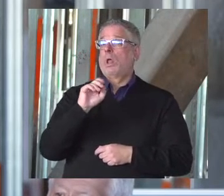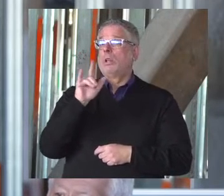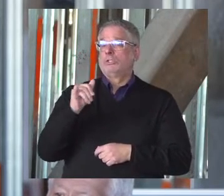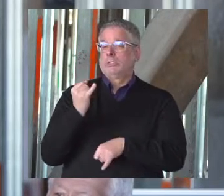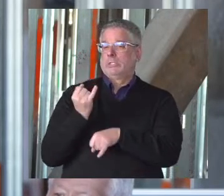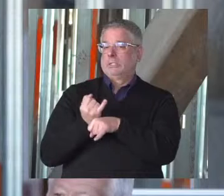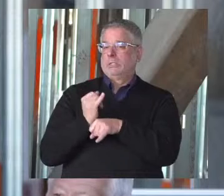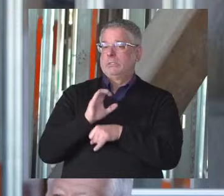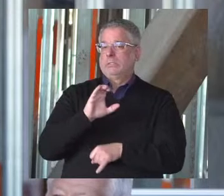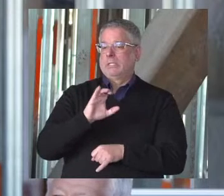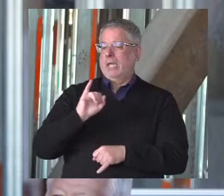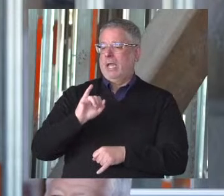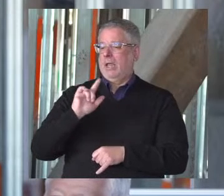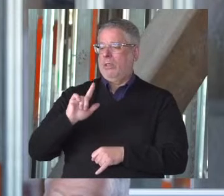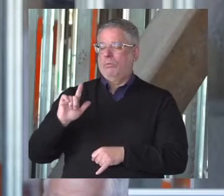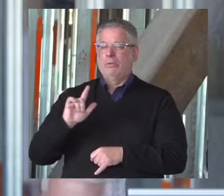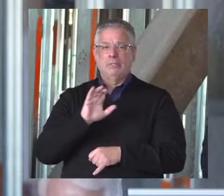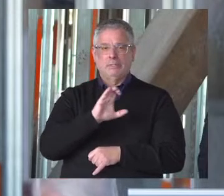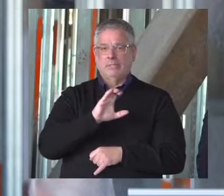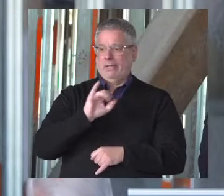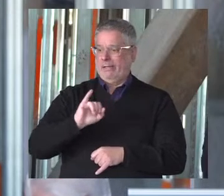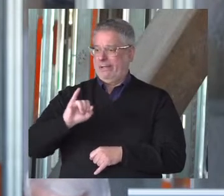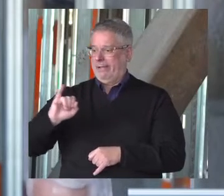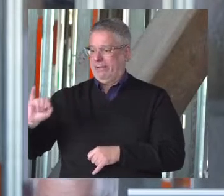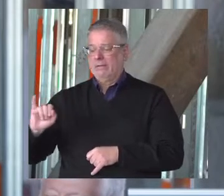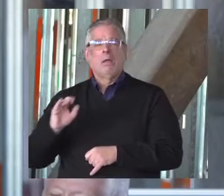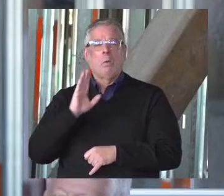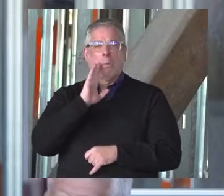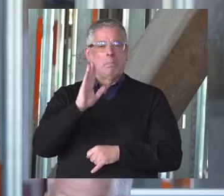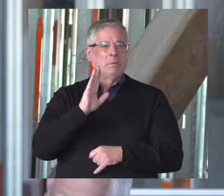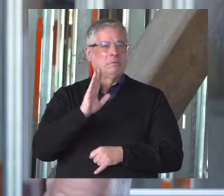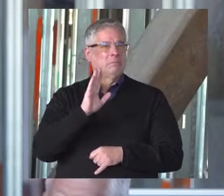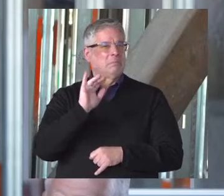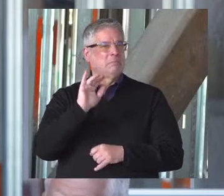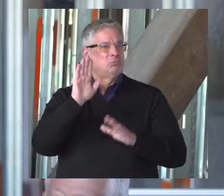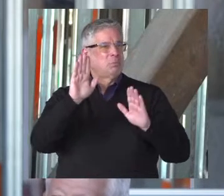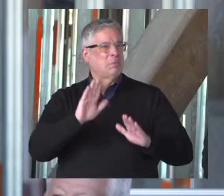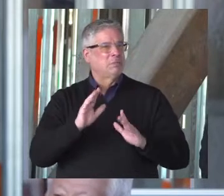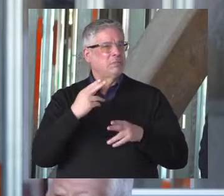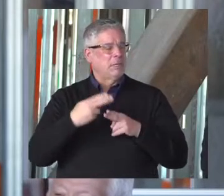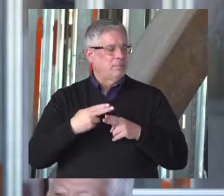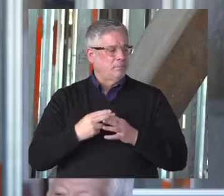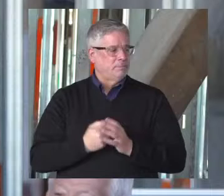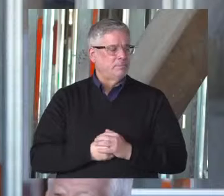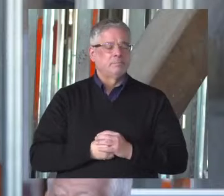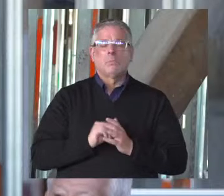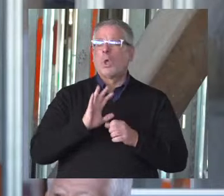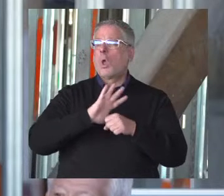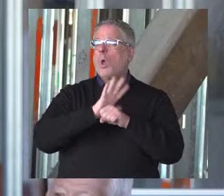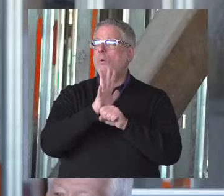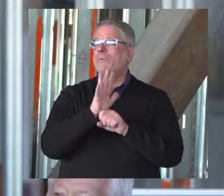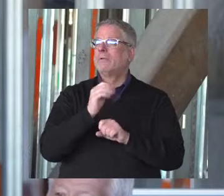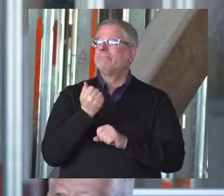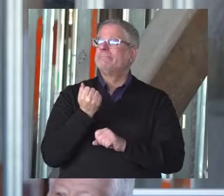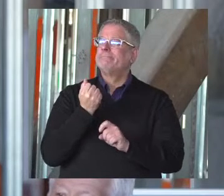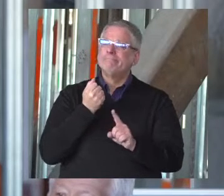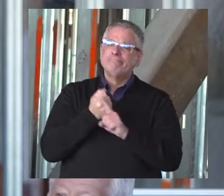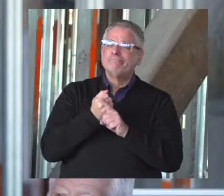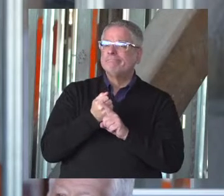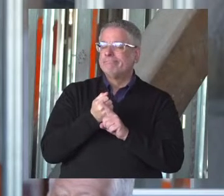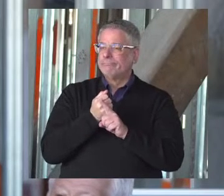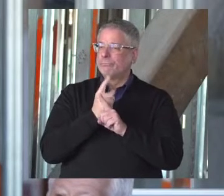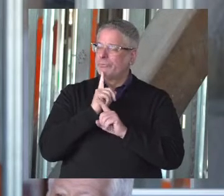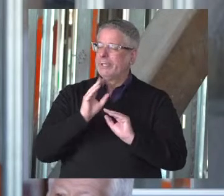of it as CI3. I don't know what it's going to be called, but it's going to be tremendous. You know, the COVID-19 pandemic made it crystal